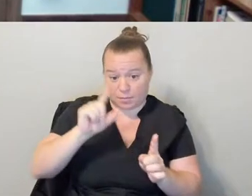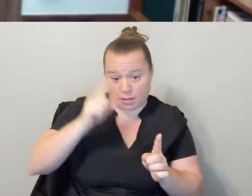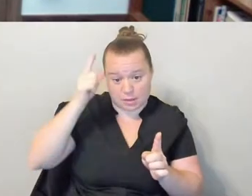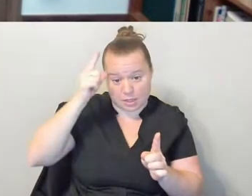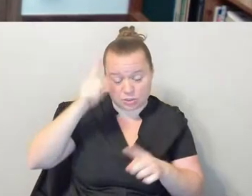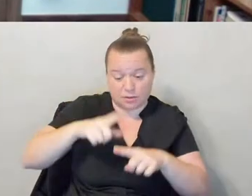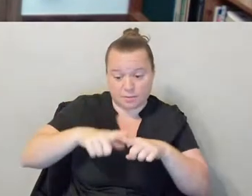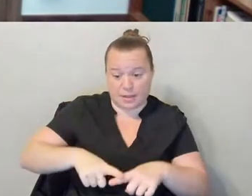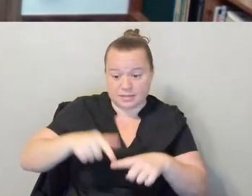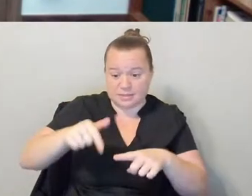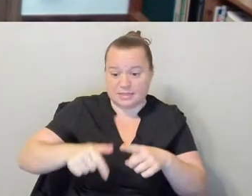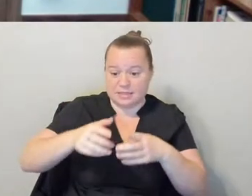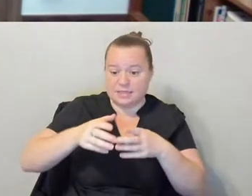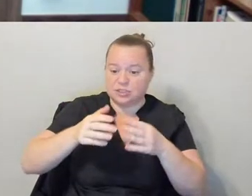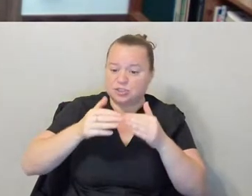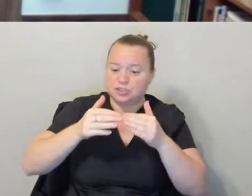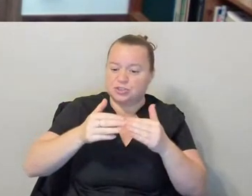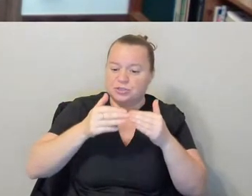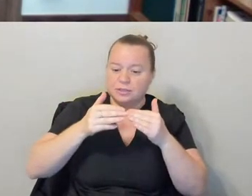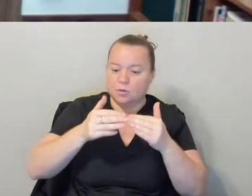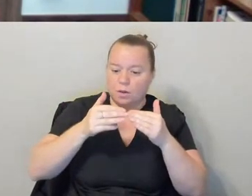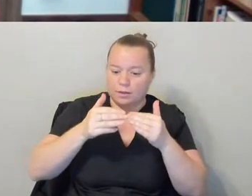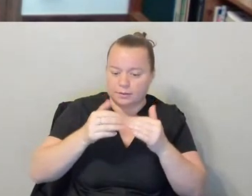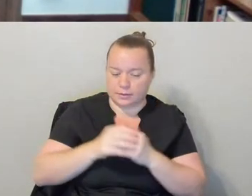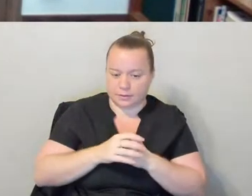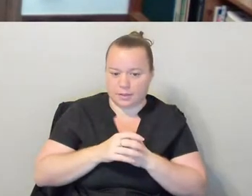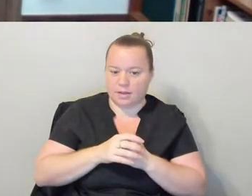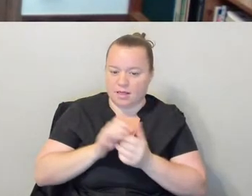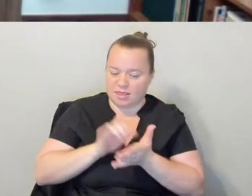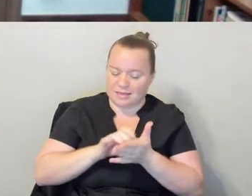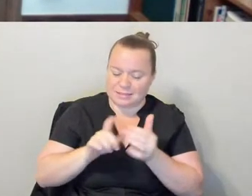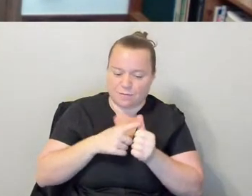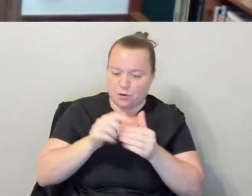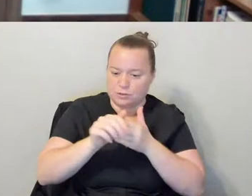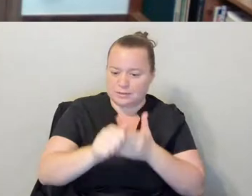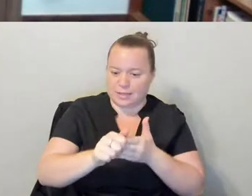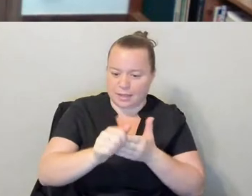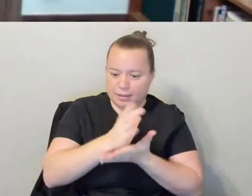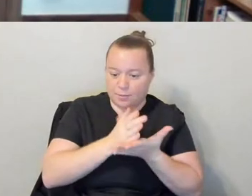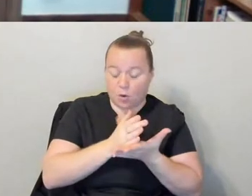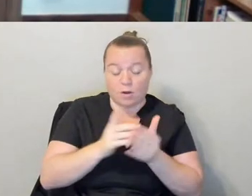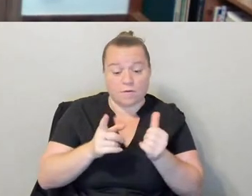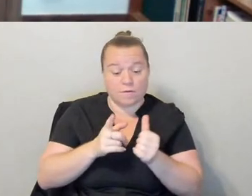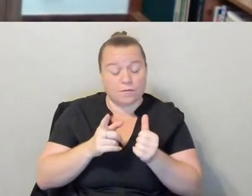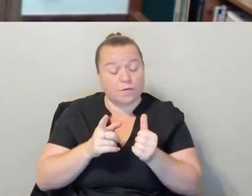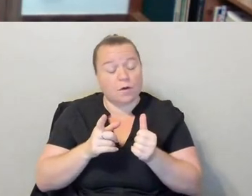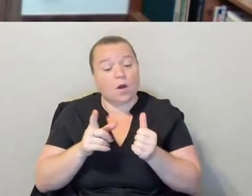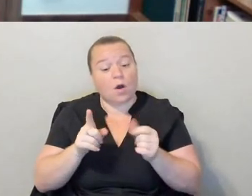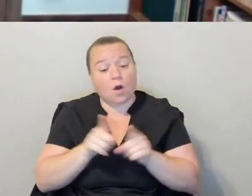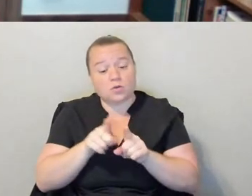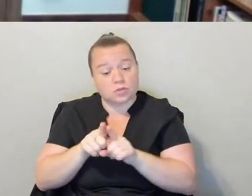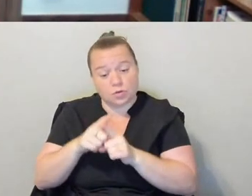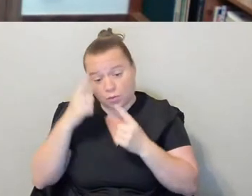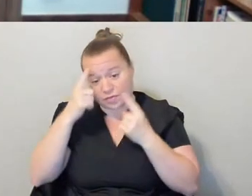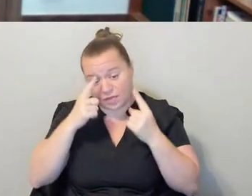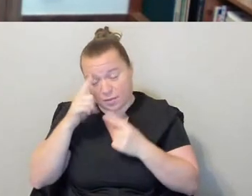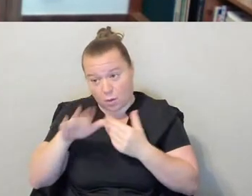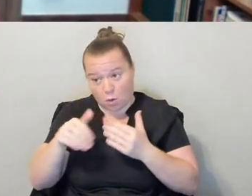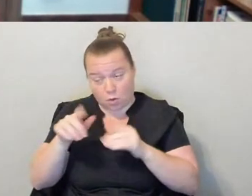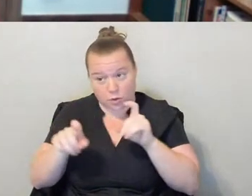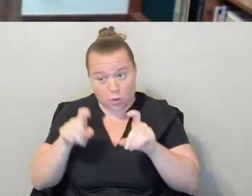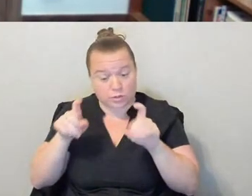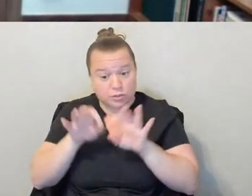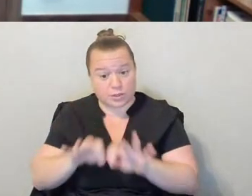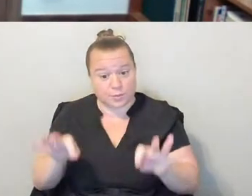this gender equality as a cross-cutting element. And also, of course, we are thinking about all the questions that are important in this moment as